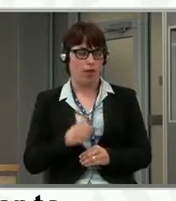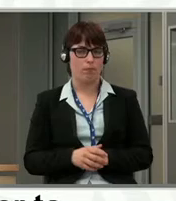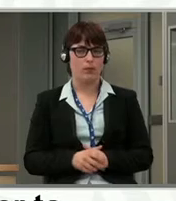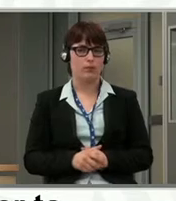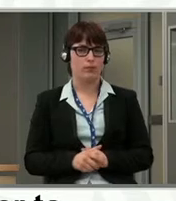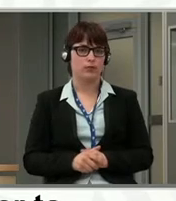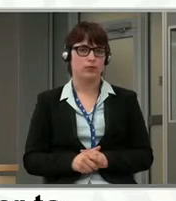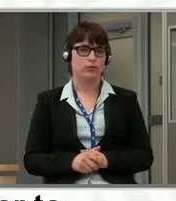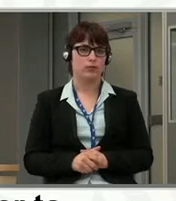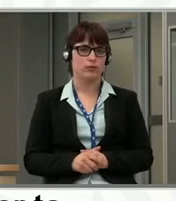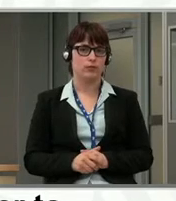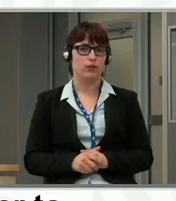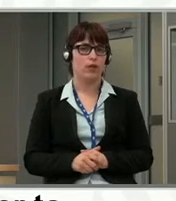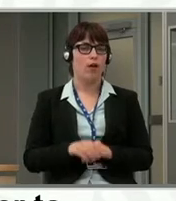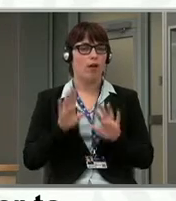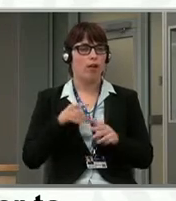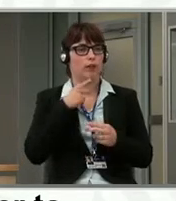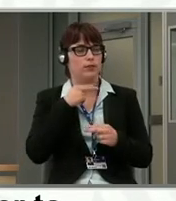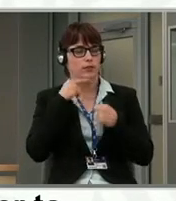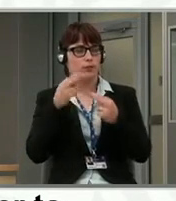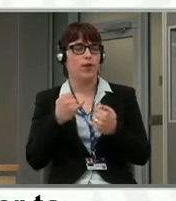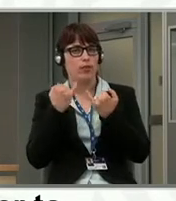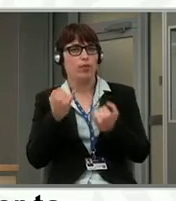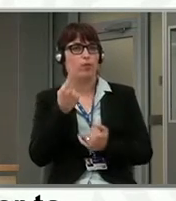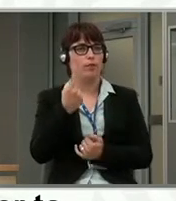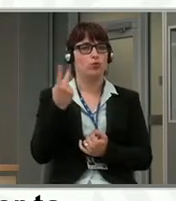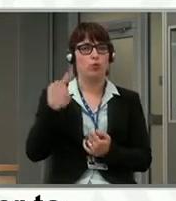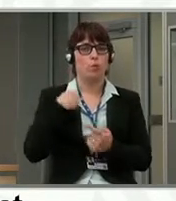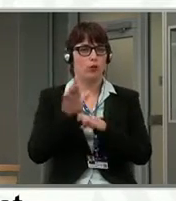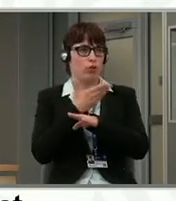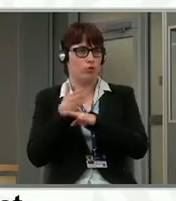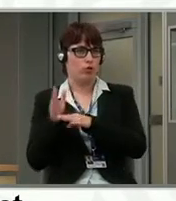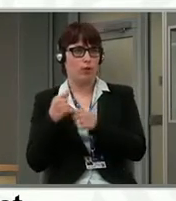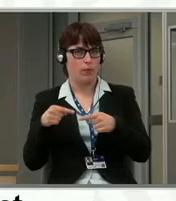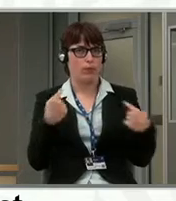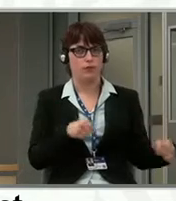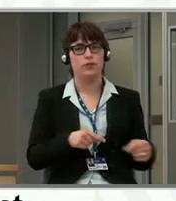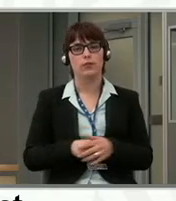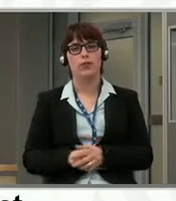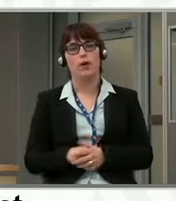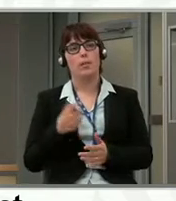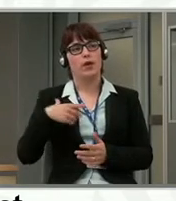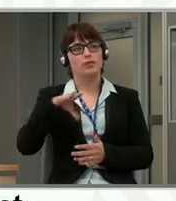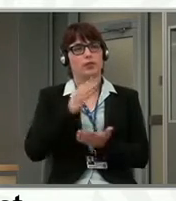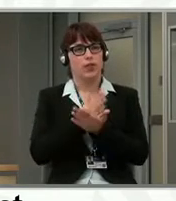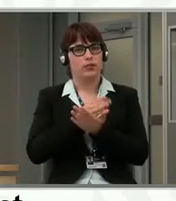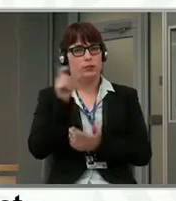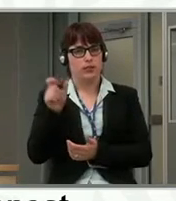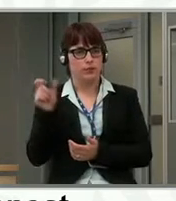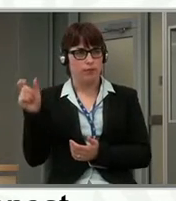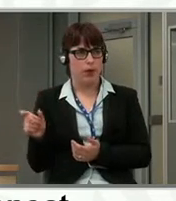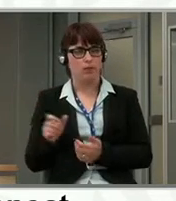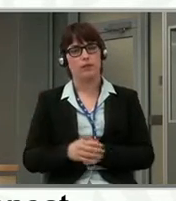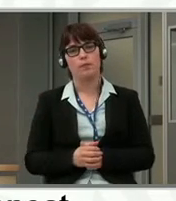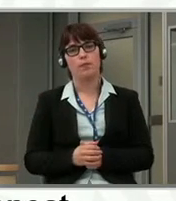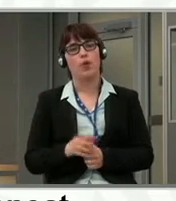the fact that we are all different. We are all humans, and we have to respect that we are different, even